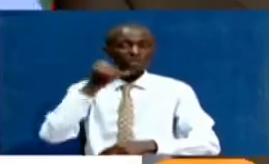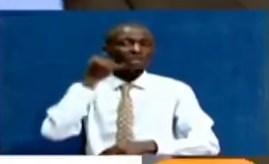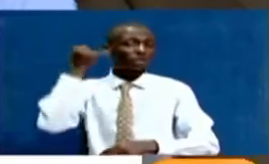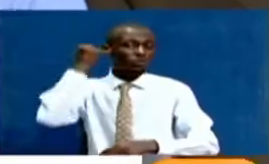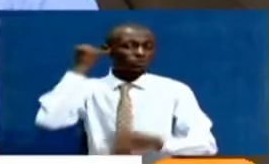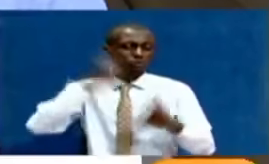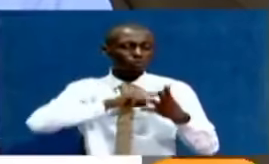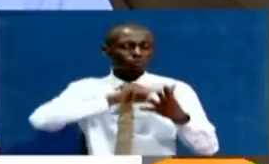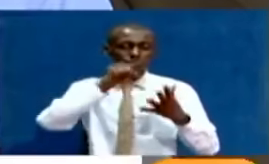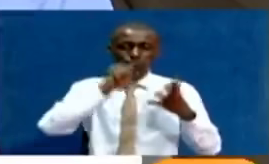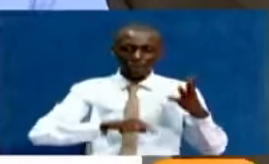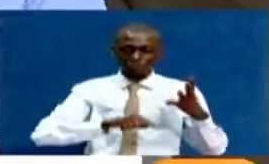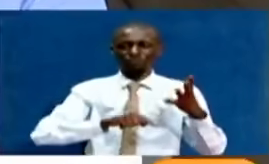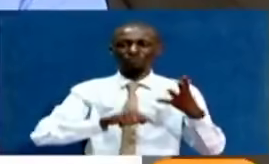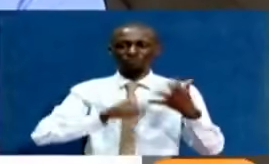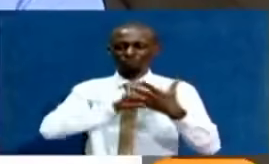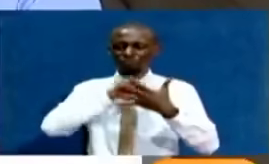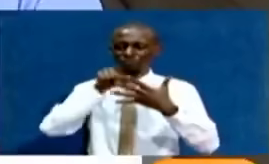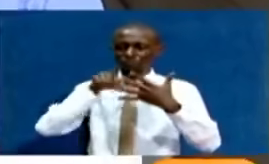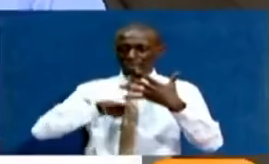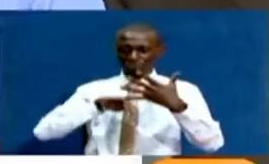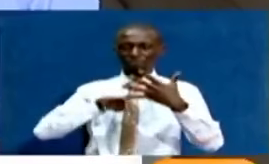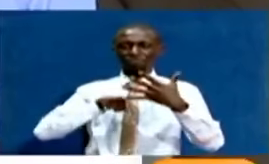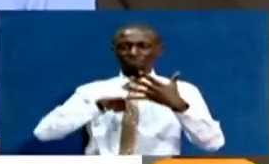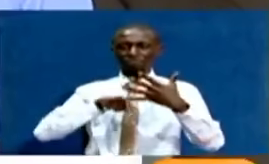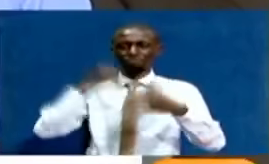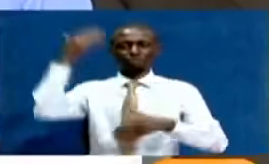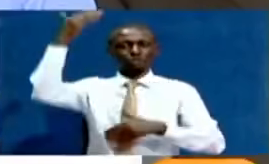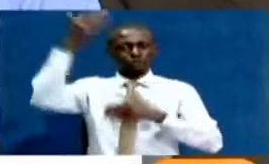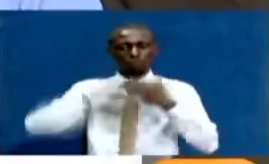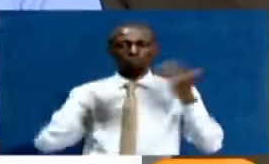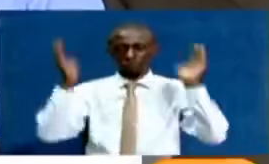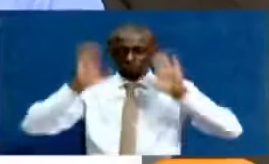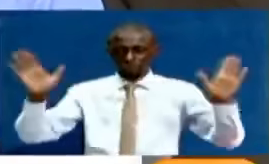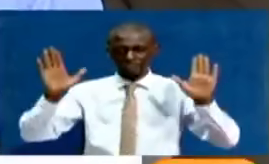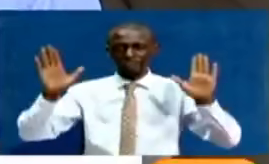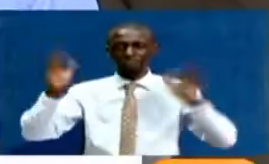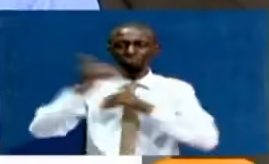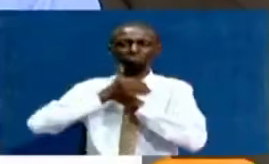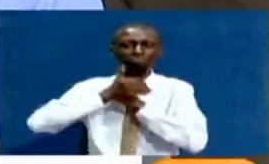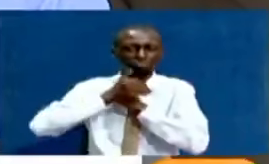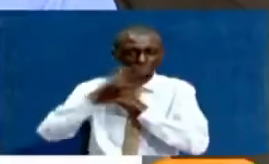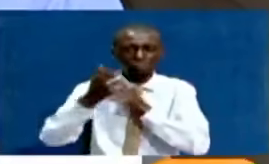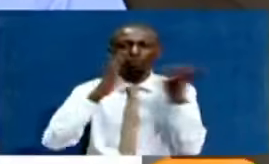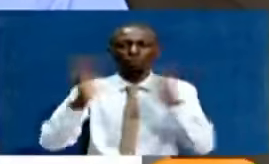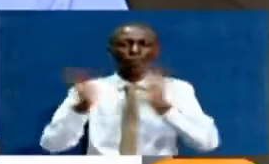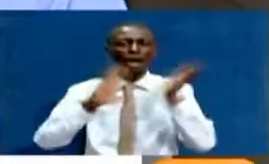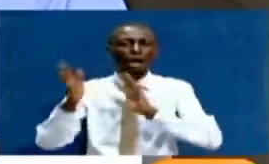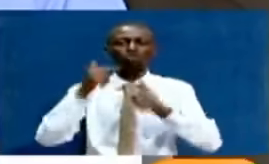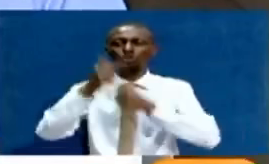and Nakuru are hereby suspended until further notice.